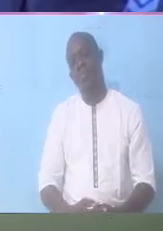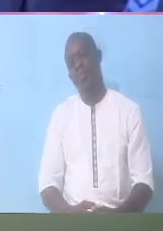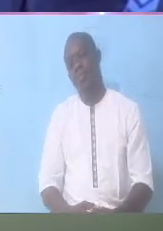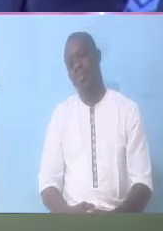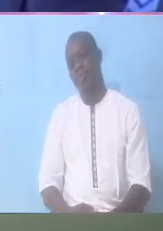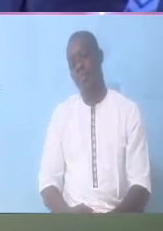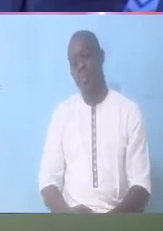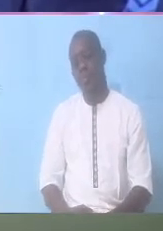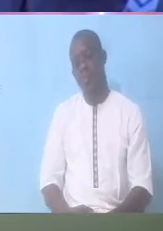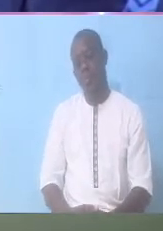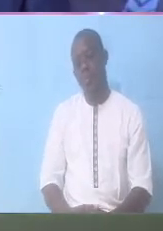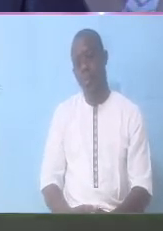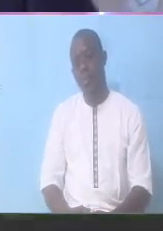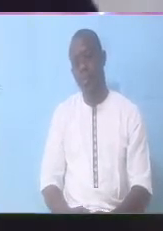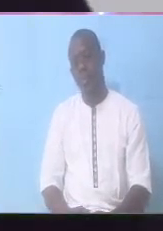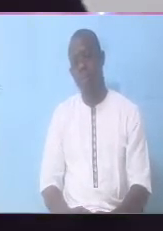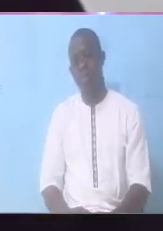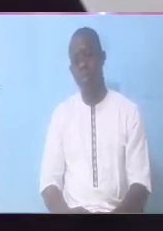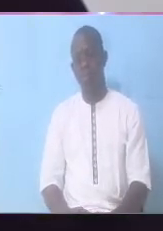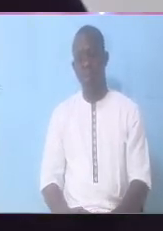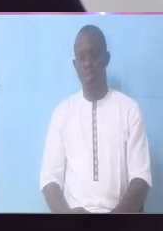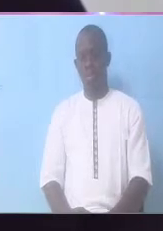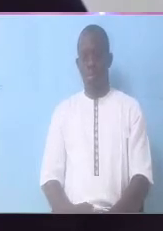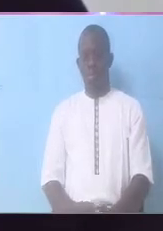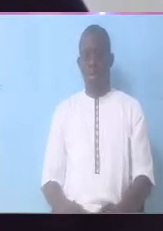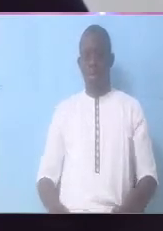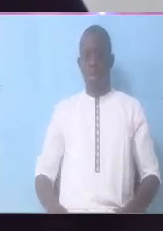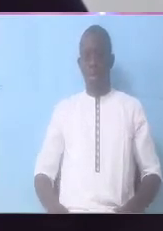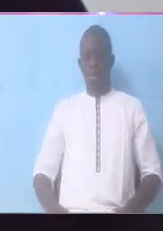Betum Aninso Animul Bari Malon Juman Juma.